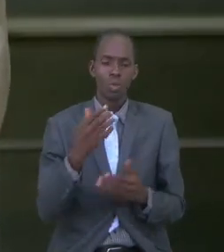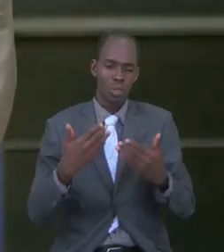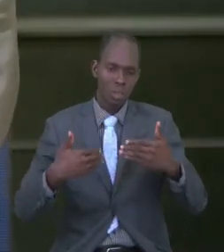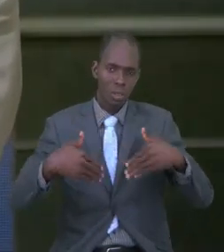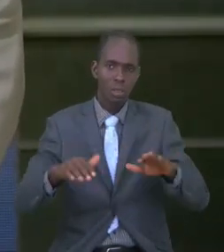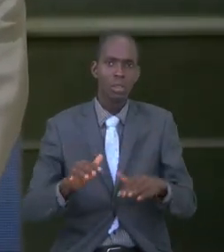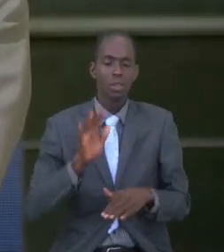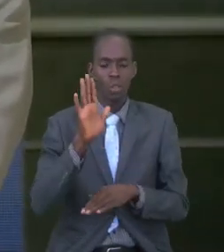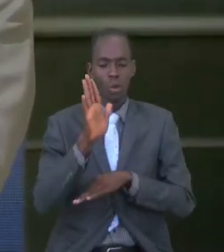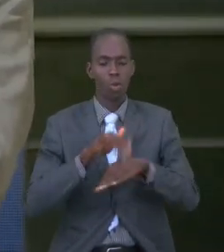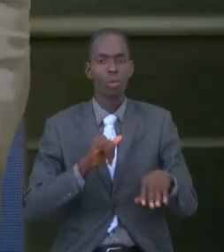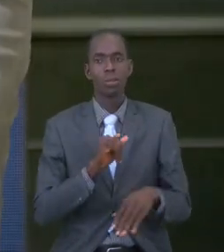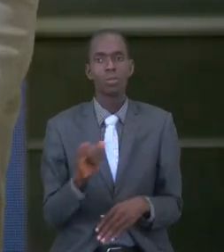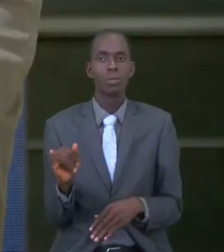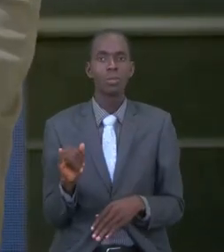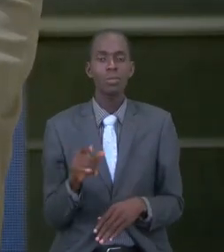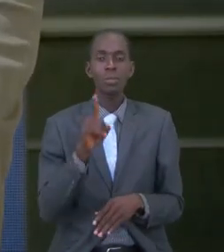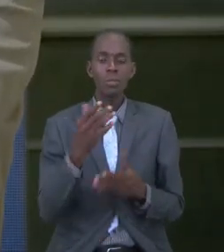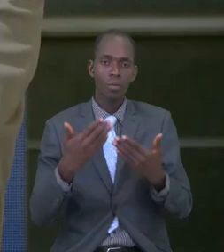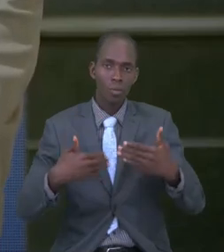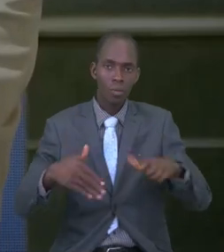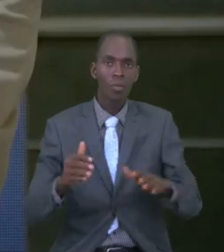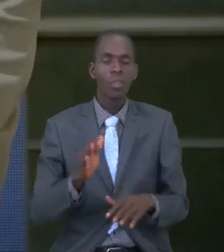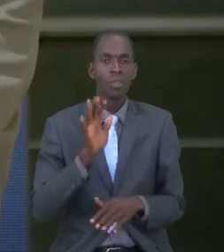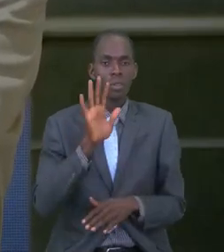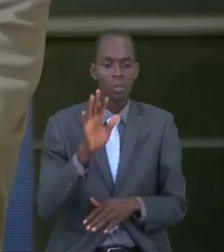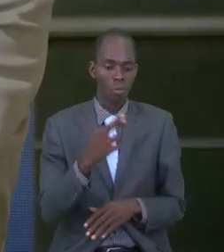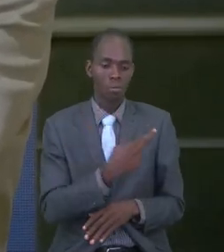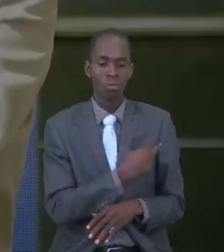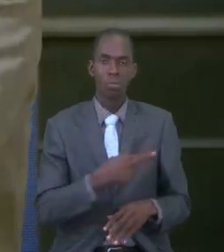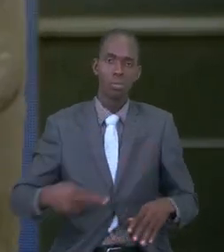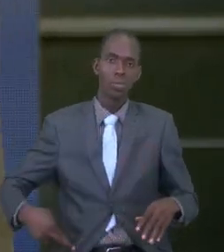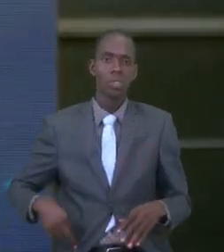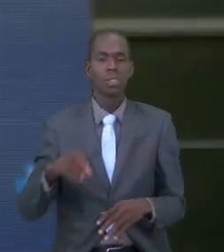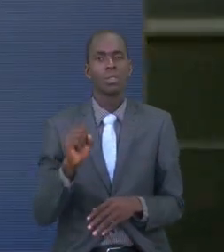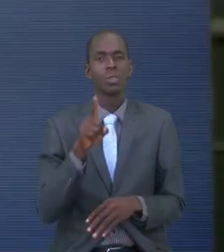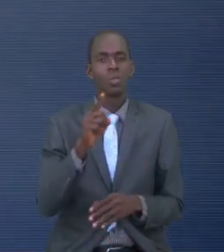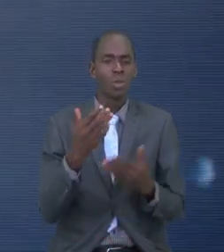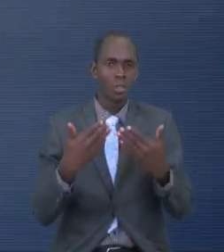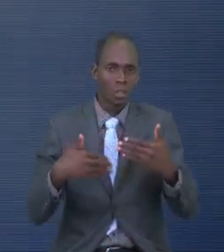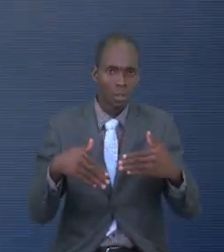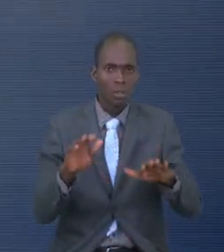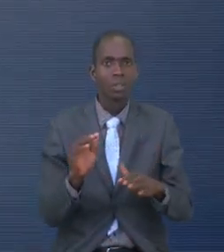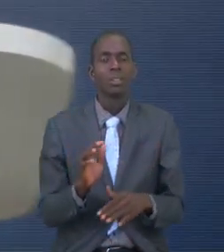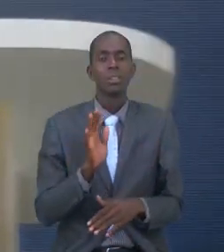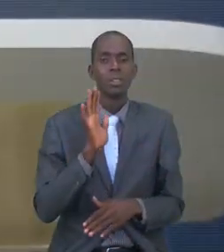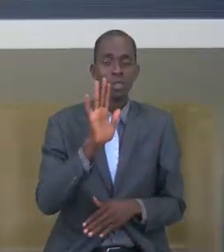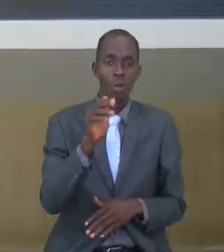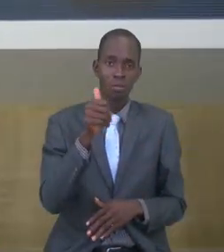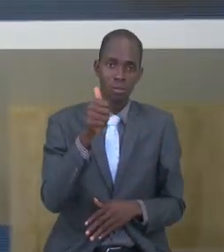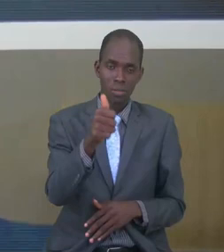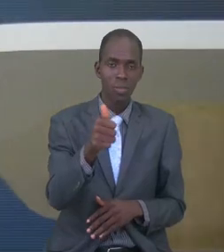your calling, you sell your royalty, you sell your soul